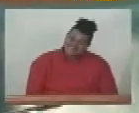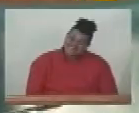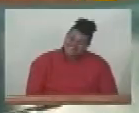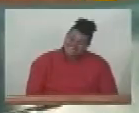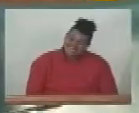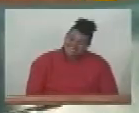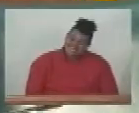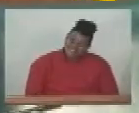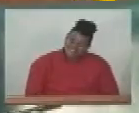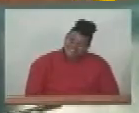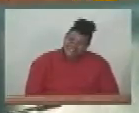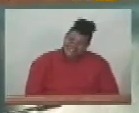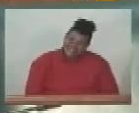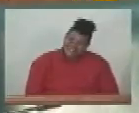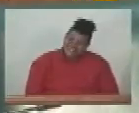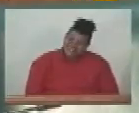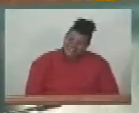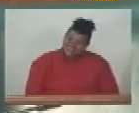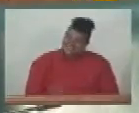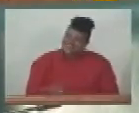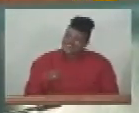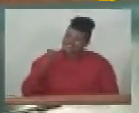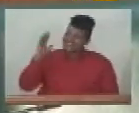Mr. Speaker, I do understand, you know.